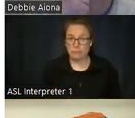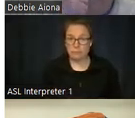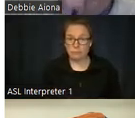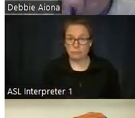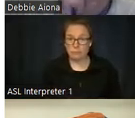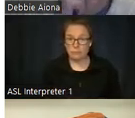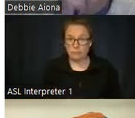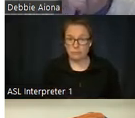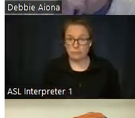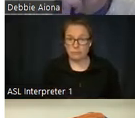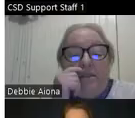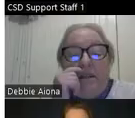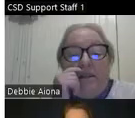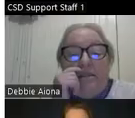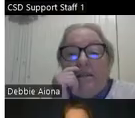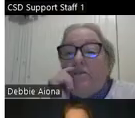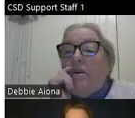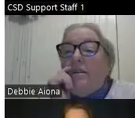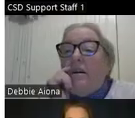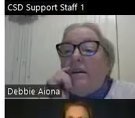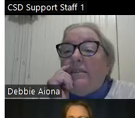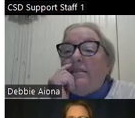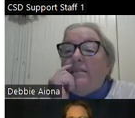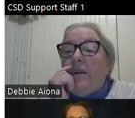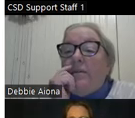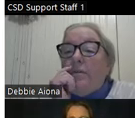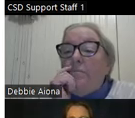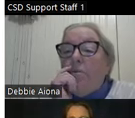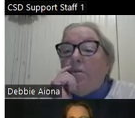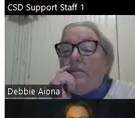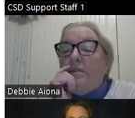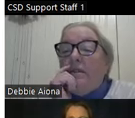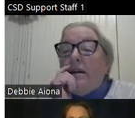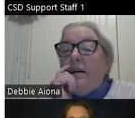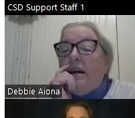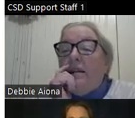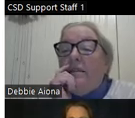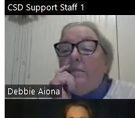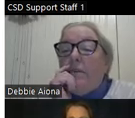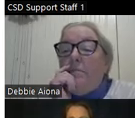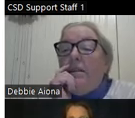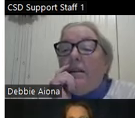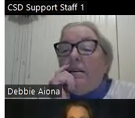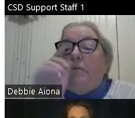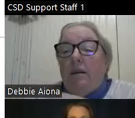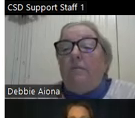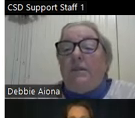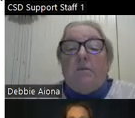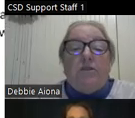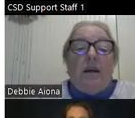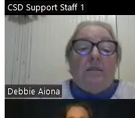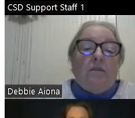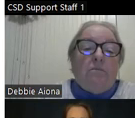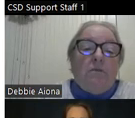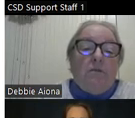given. Check the section. Let's check the section on the contents of annual reports. I kind of think it might be there. Well, let me